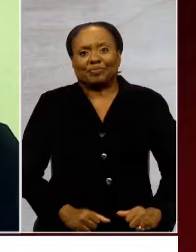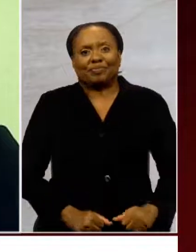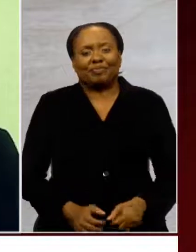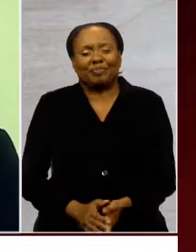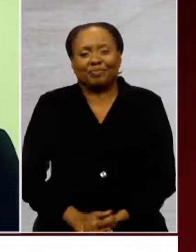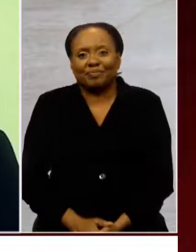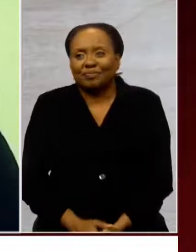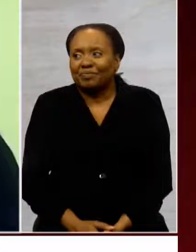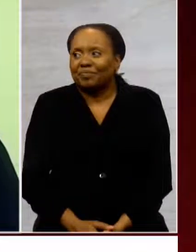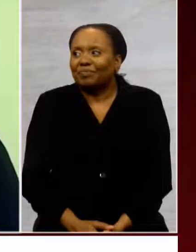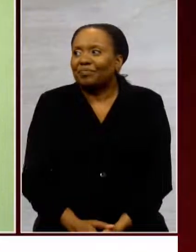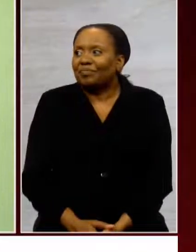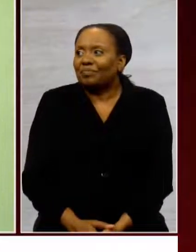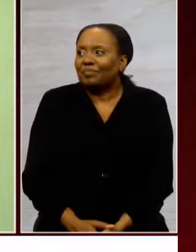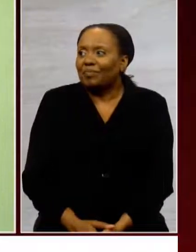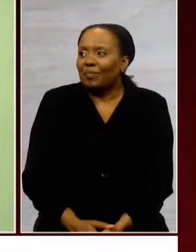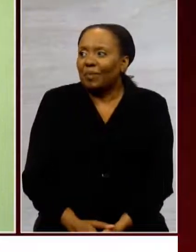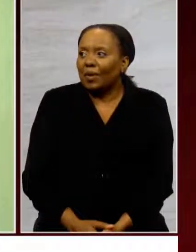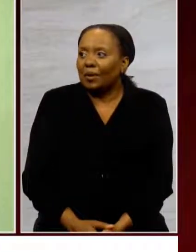Similar experience.